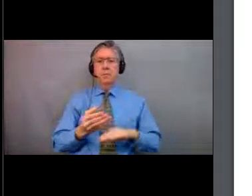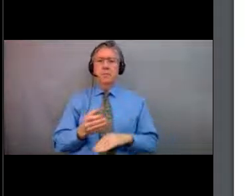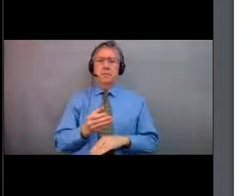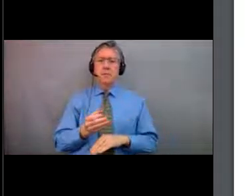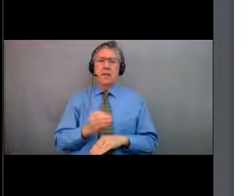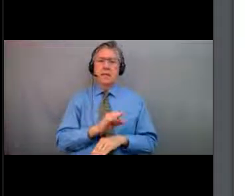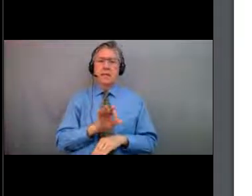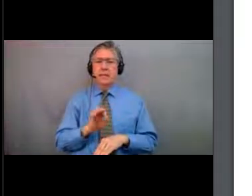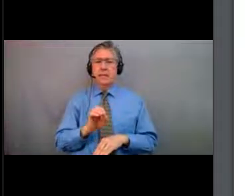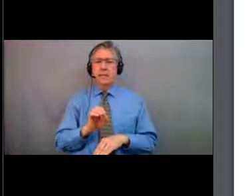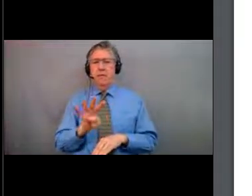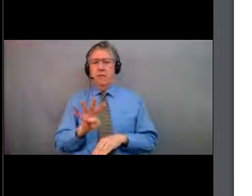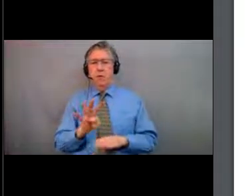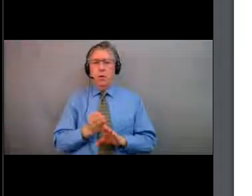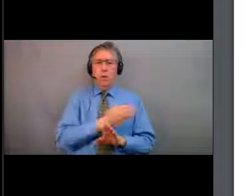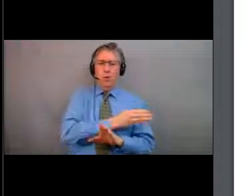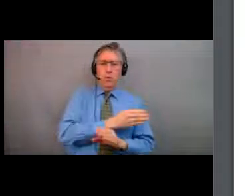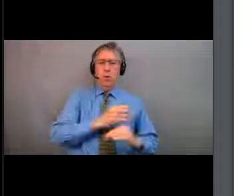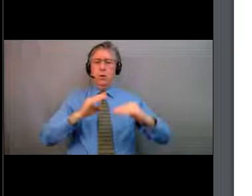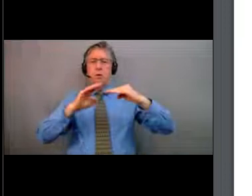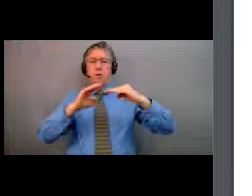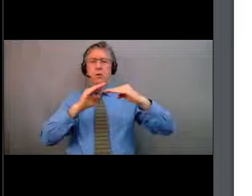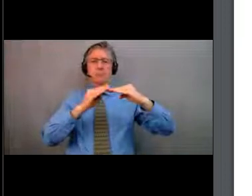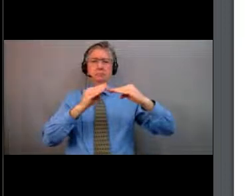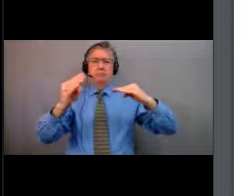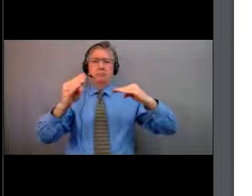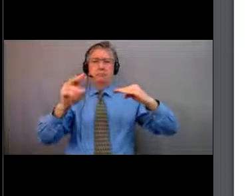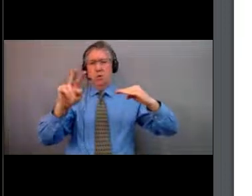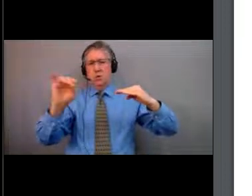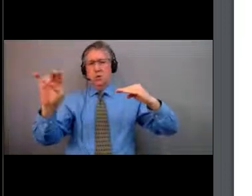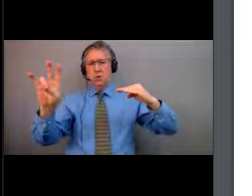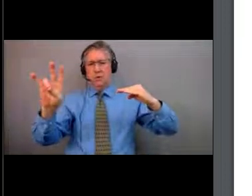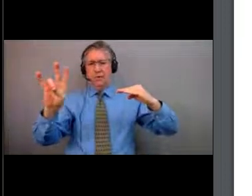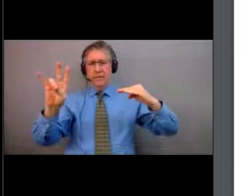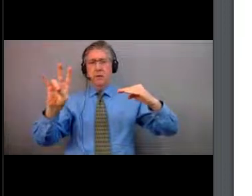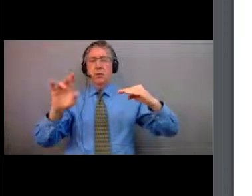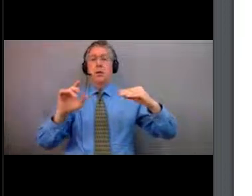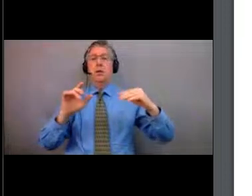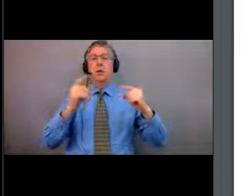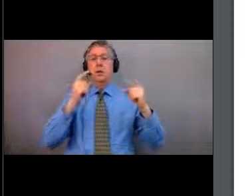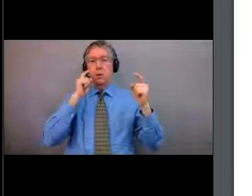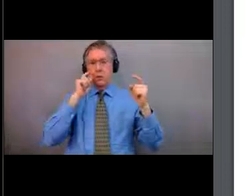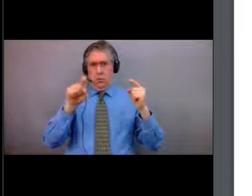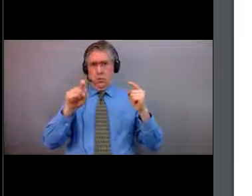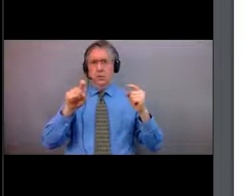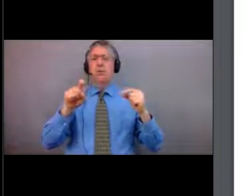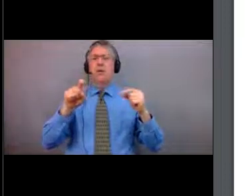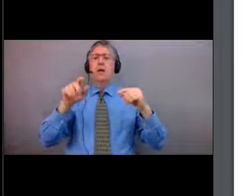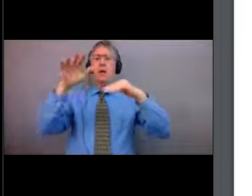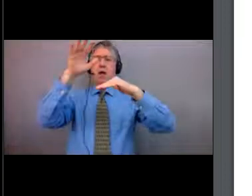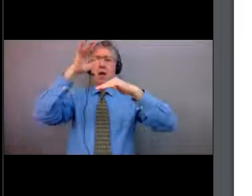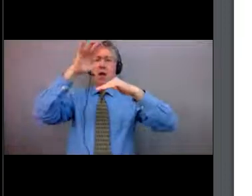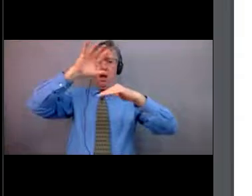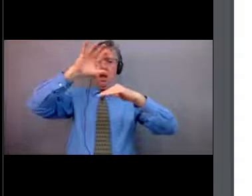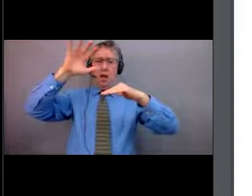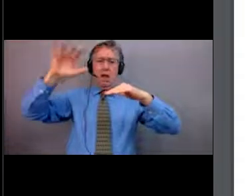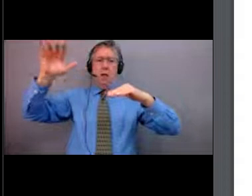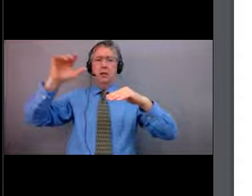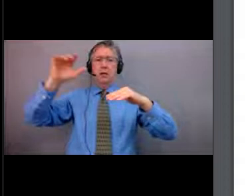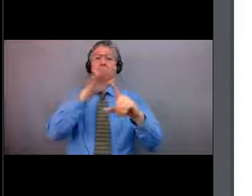place, suggesting that the oceans behave in response to climate change. And as climate change changes, the